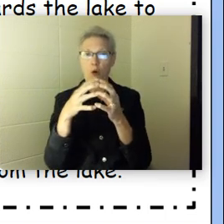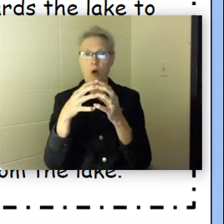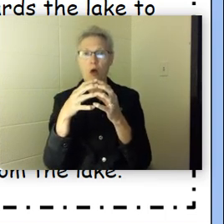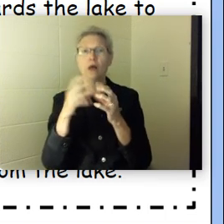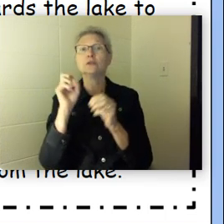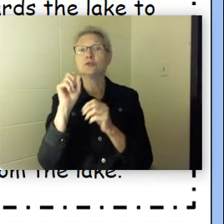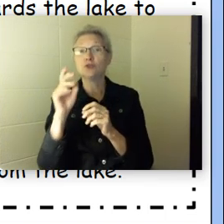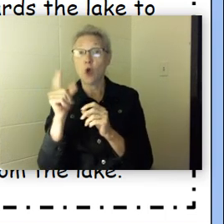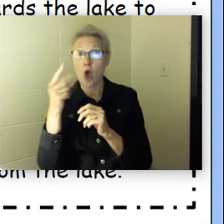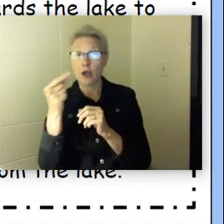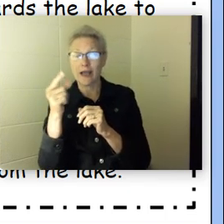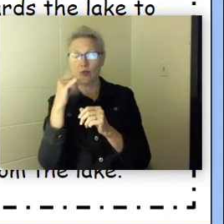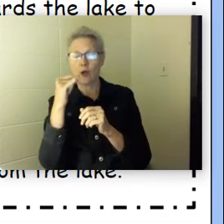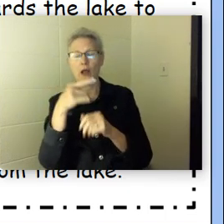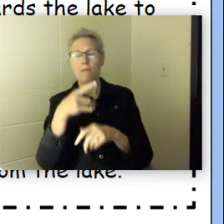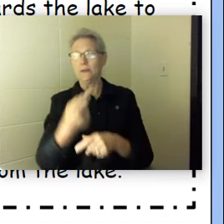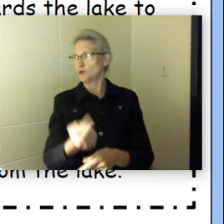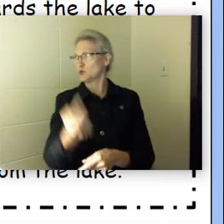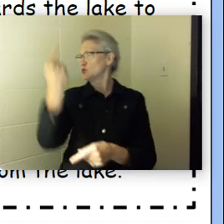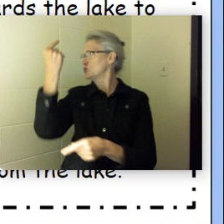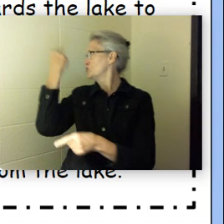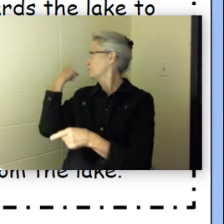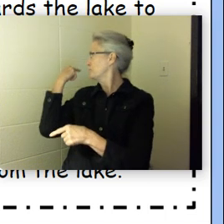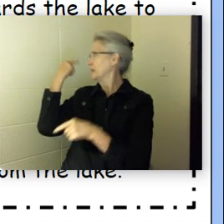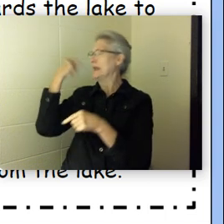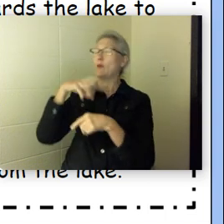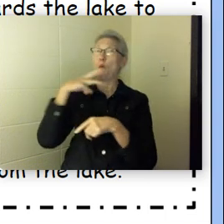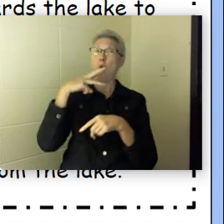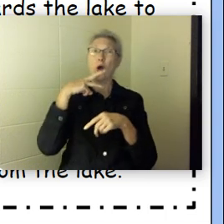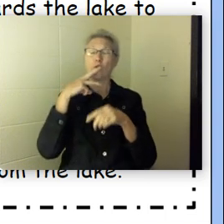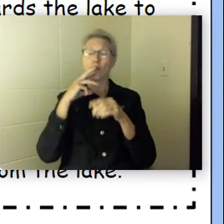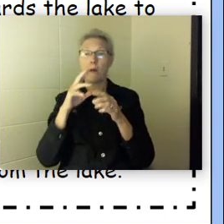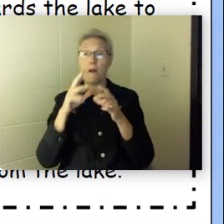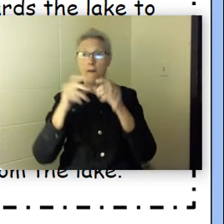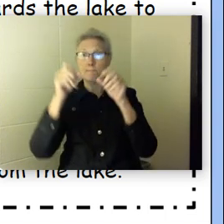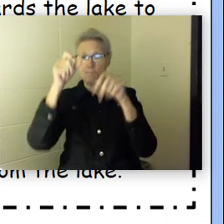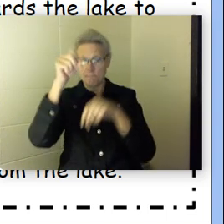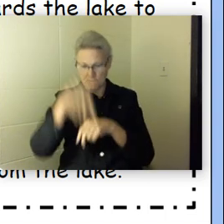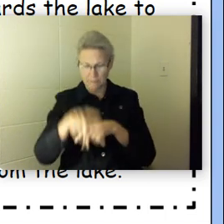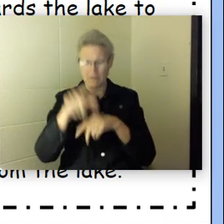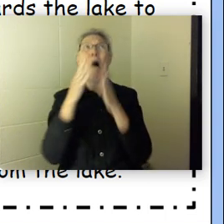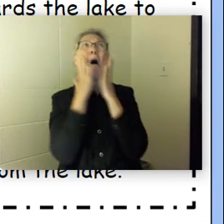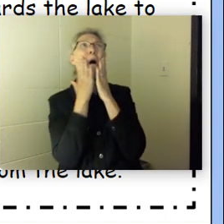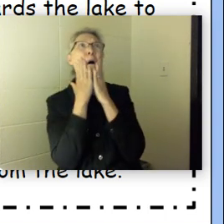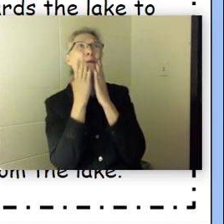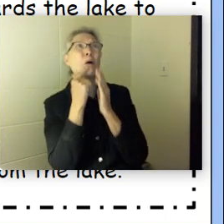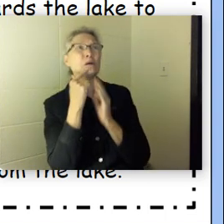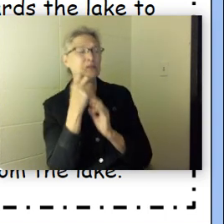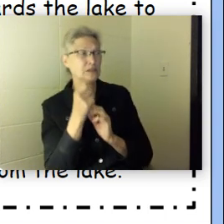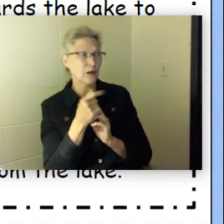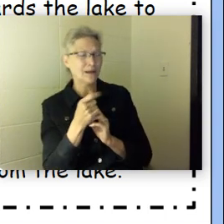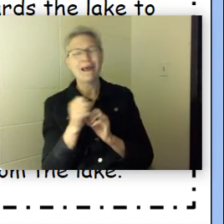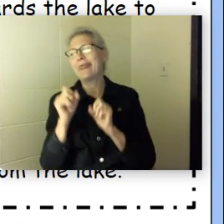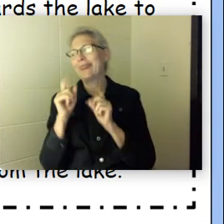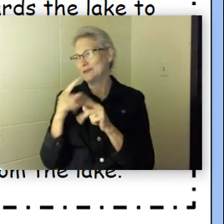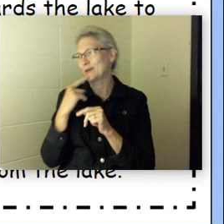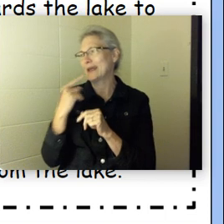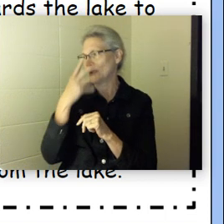it, and it landed right into the lake. "Oh no," said Dog. "It's okay, Dog," said Wolf. "I'll just jump in and get